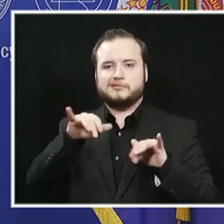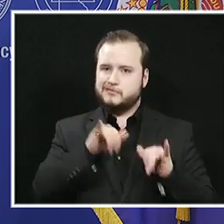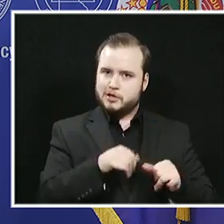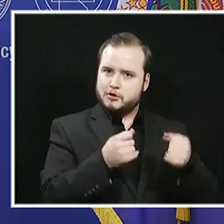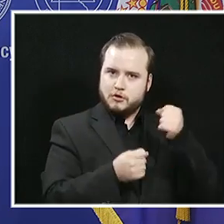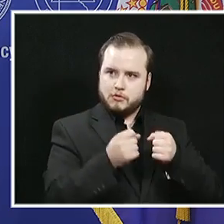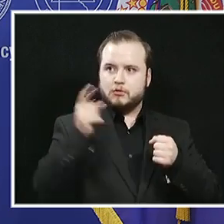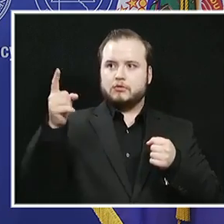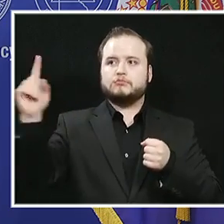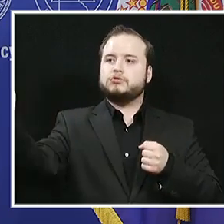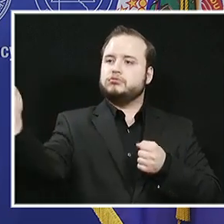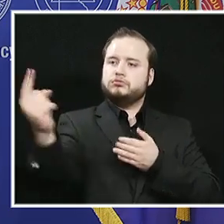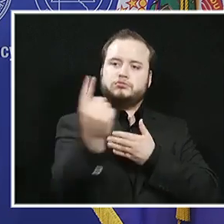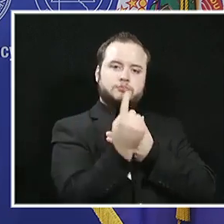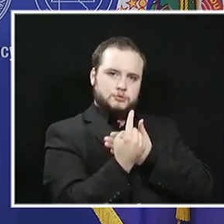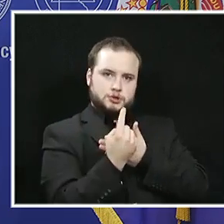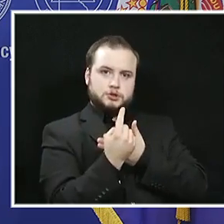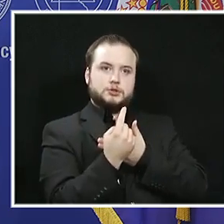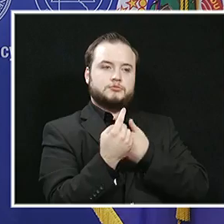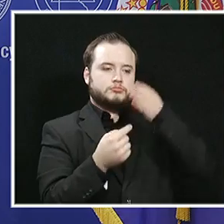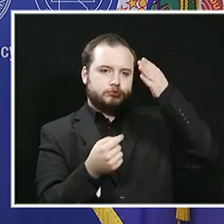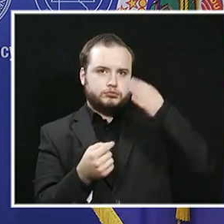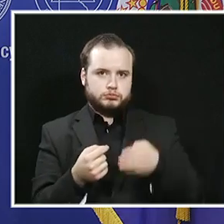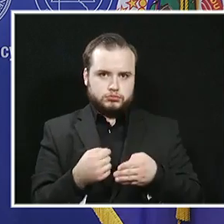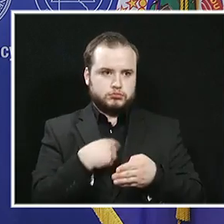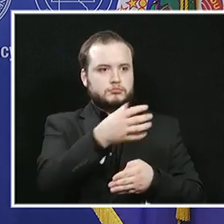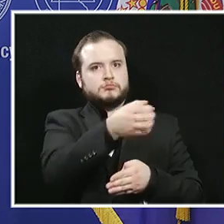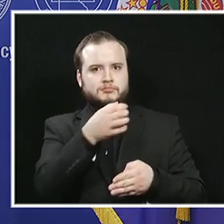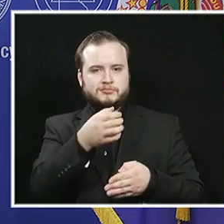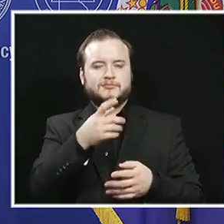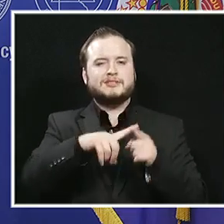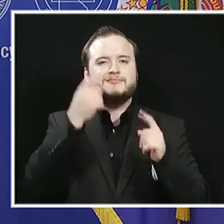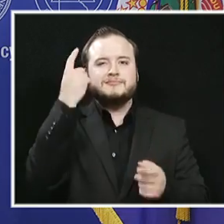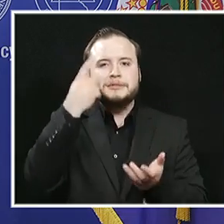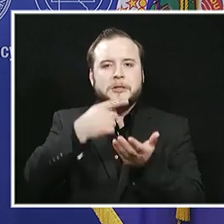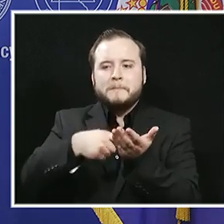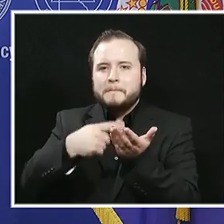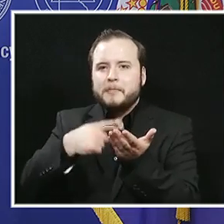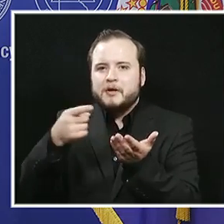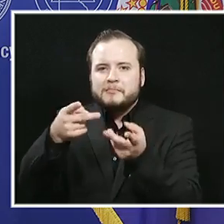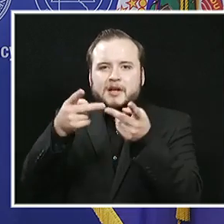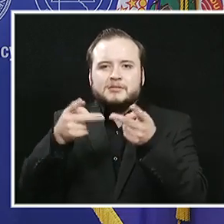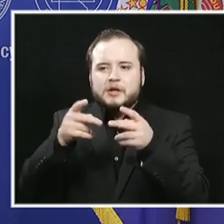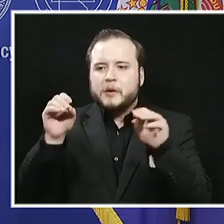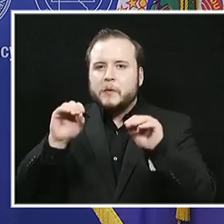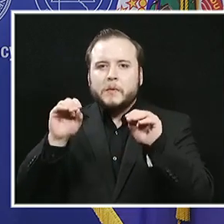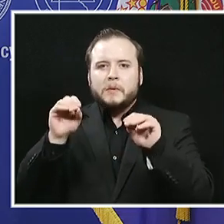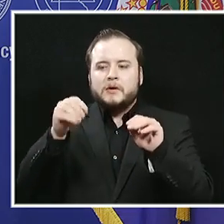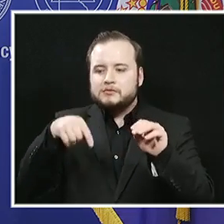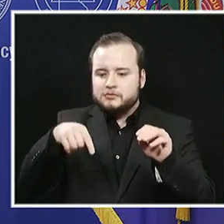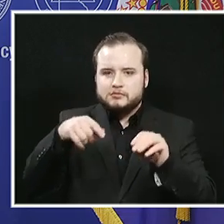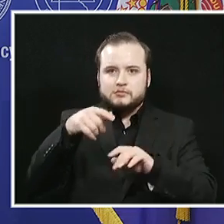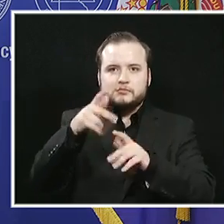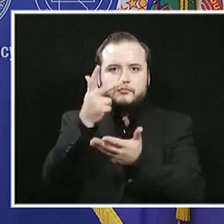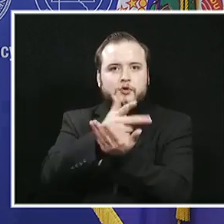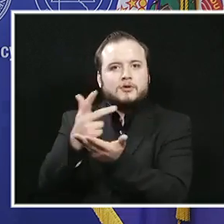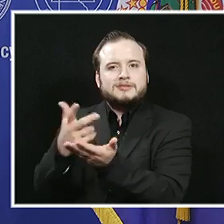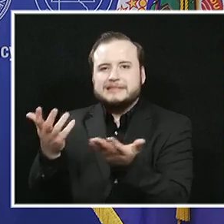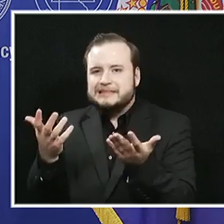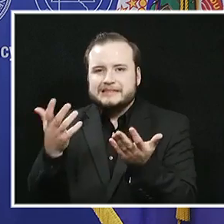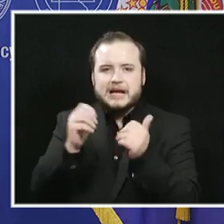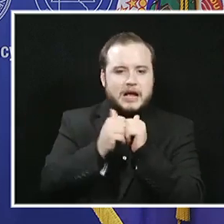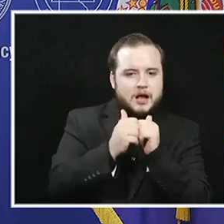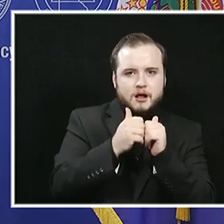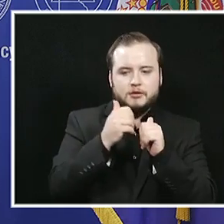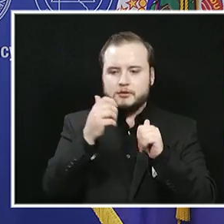In some instances, there's not a place to park your car or a parking lot. You might have to get out of your car to pick something up, but you just got to be careful when you do that. Make sure that you remain 6 feet away from